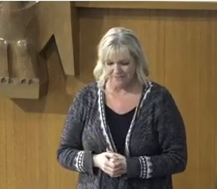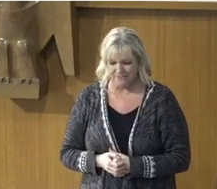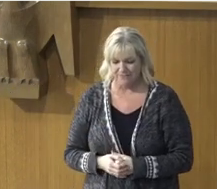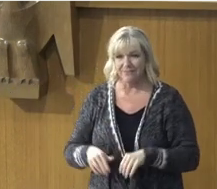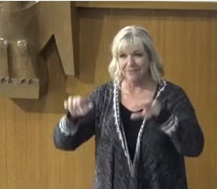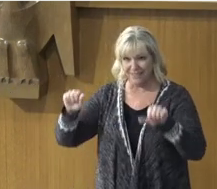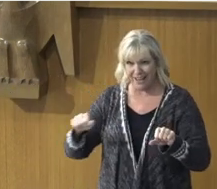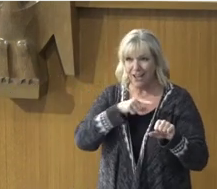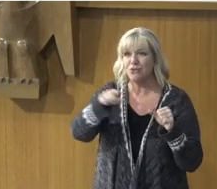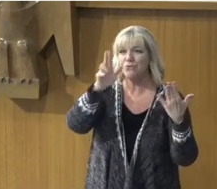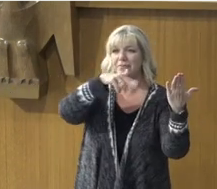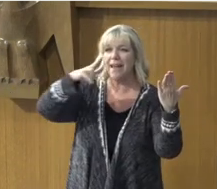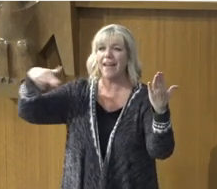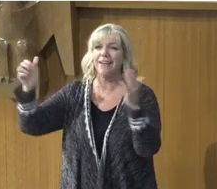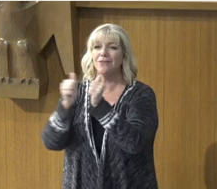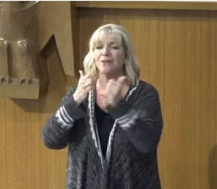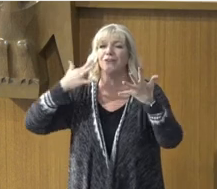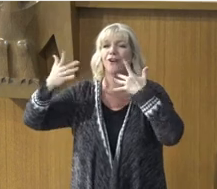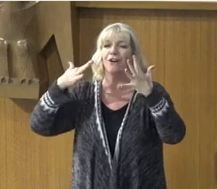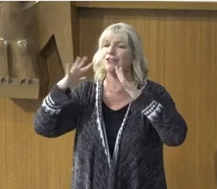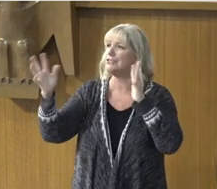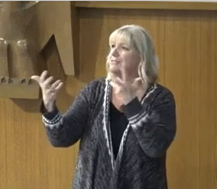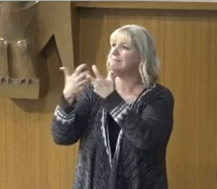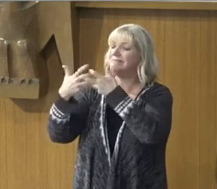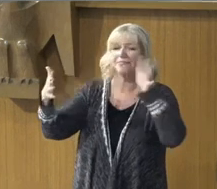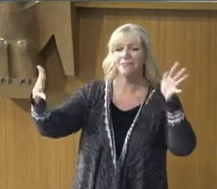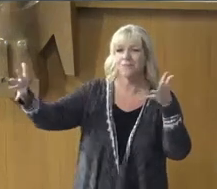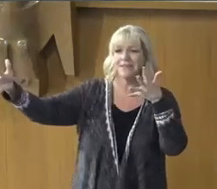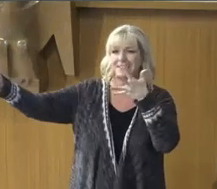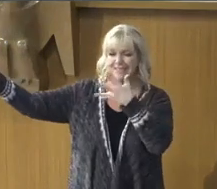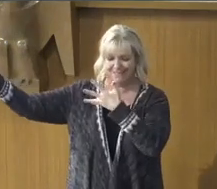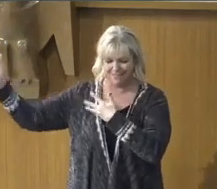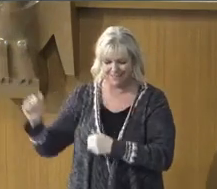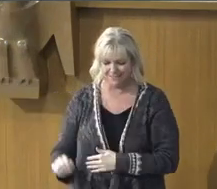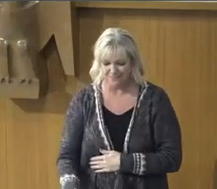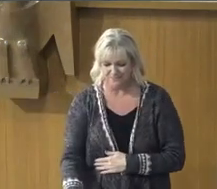Can you paint with all the colors of the wind